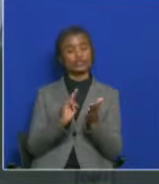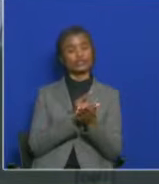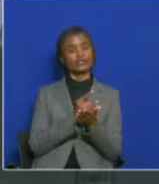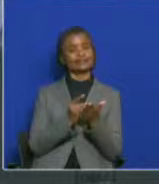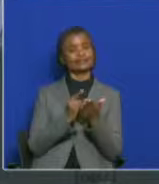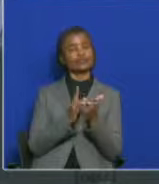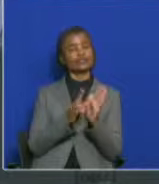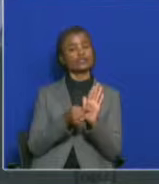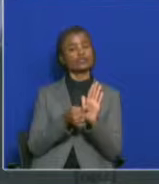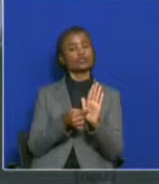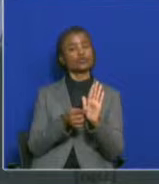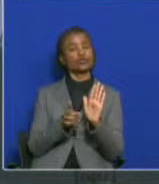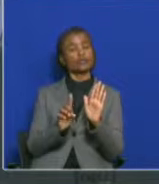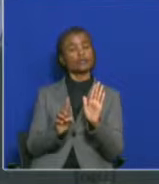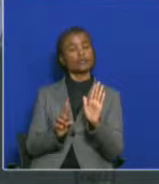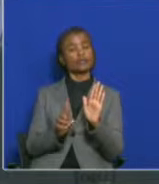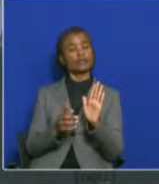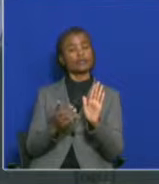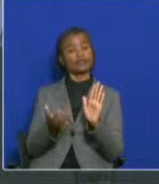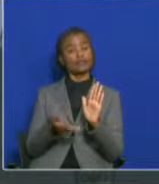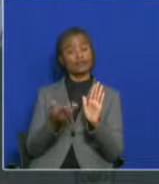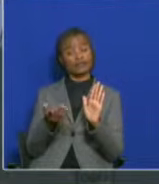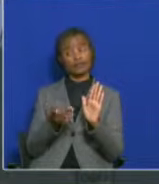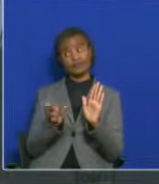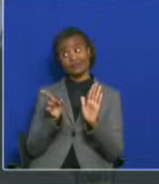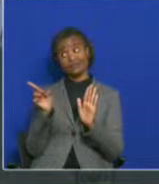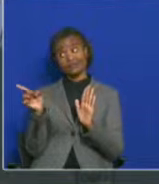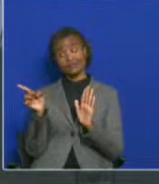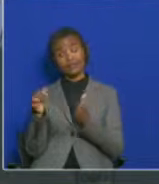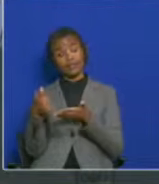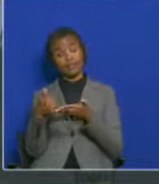indicate, that he was facilitating